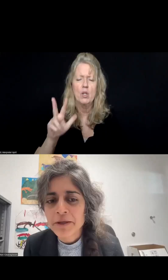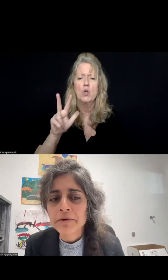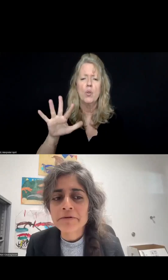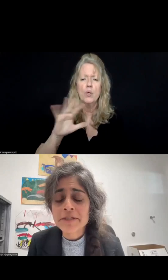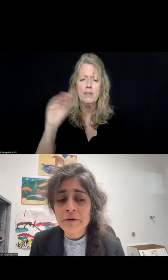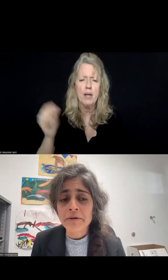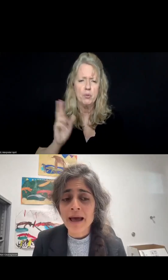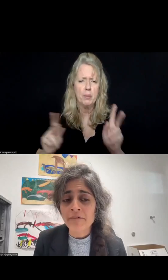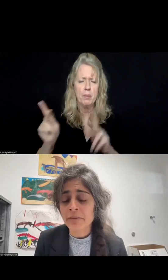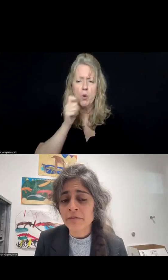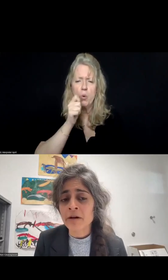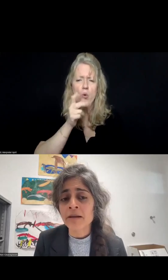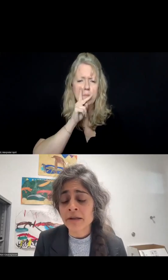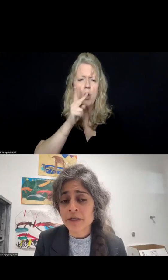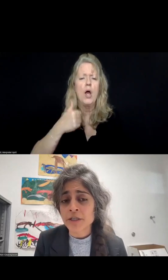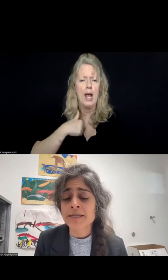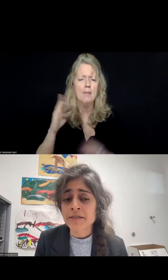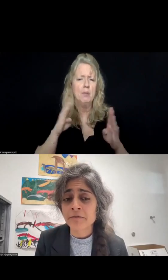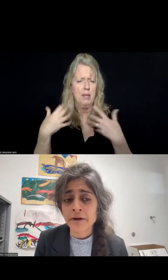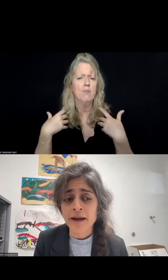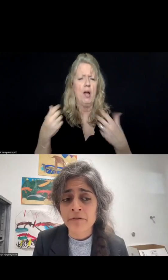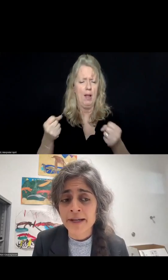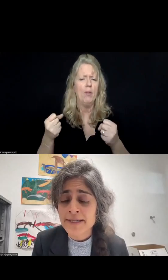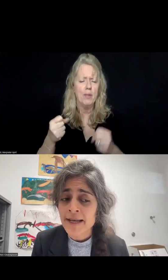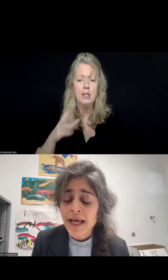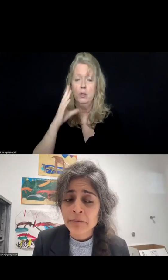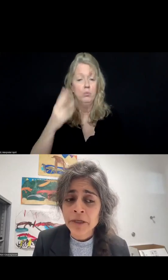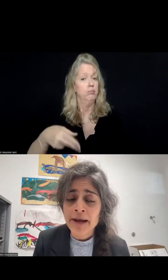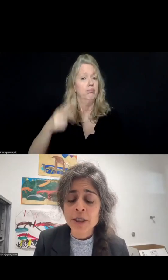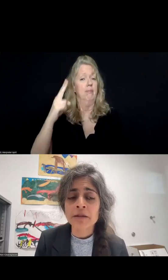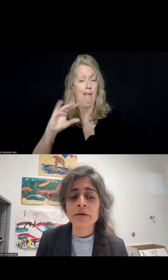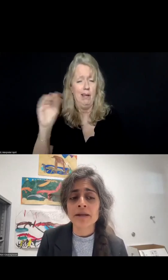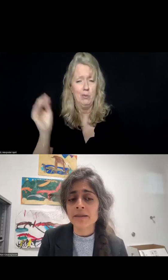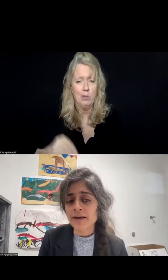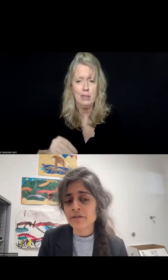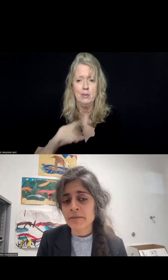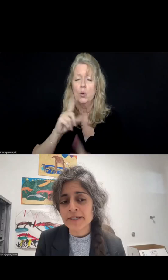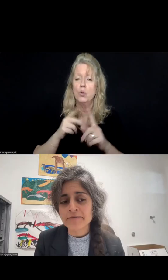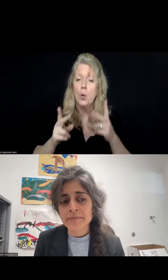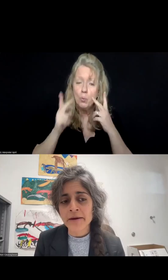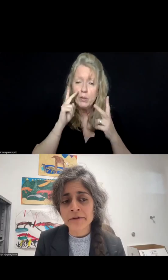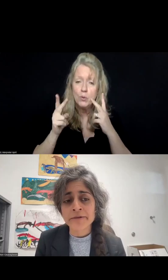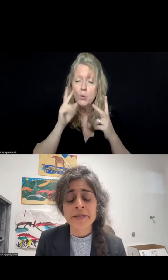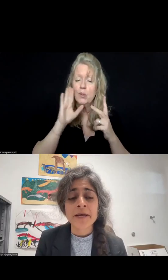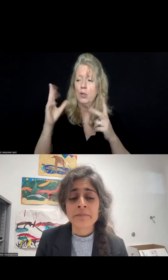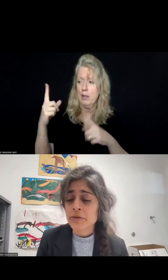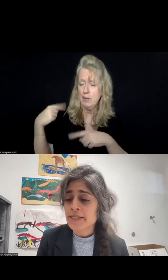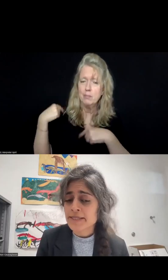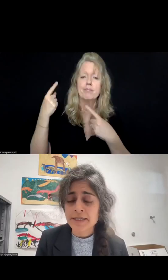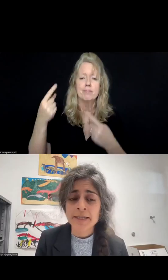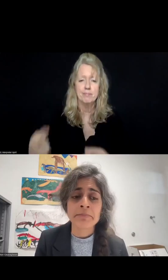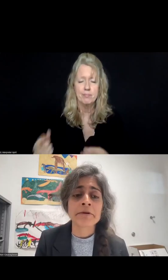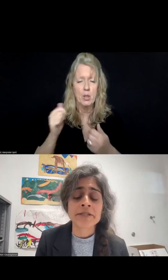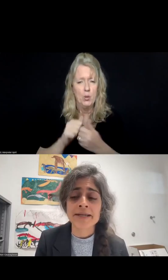35% of people who smoke have a behavioral health conditions. These are very high rates. And when you actually look at lifetime rates of tobacco use,